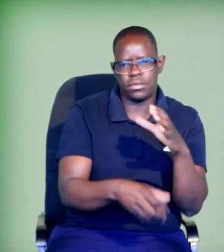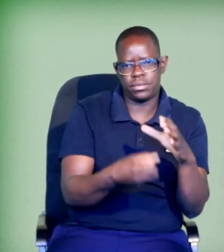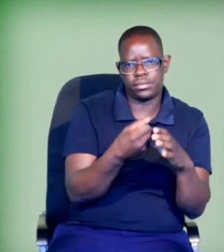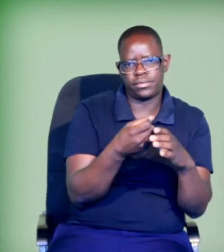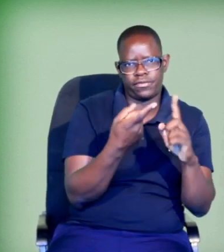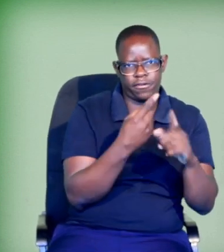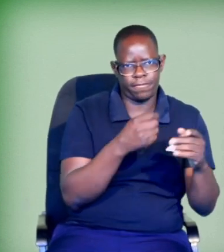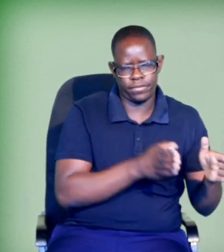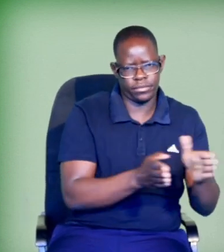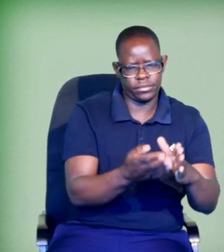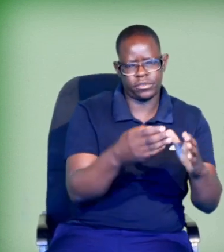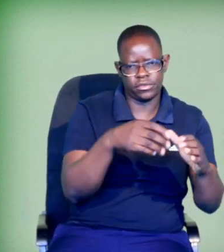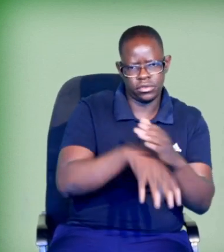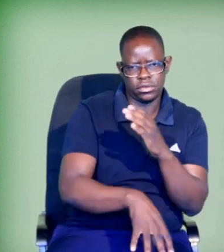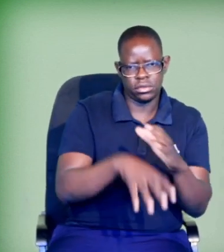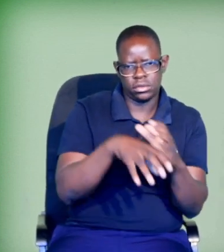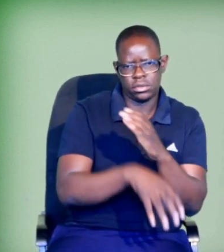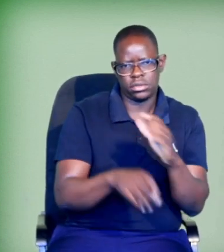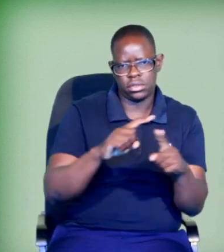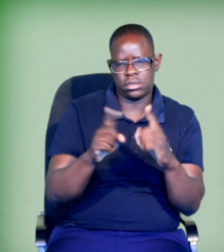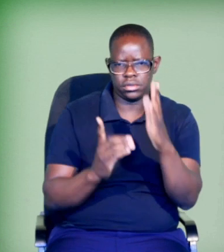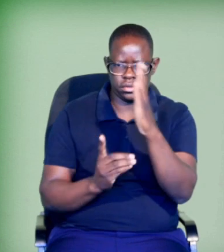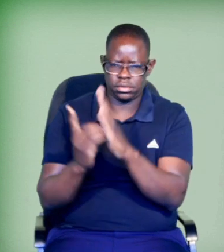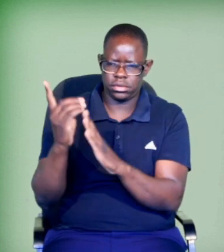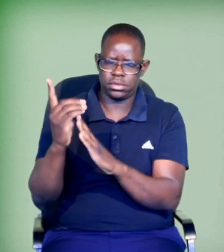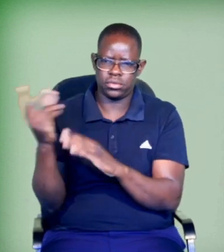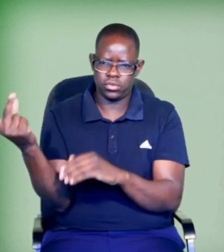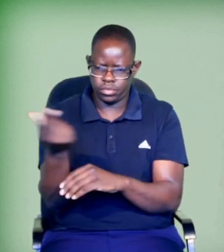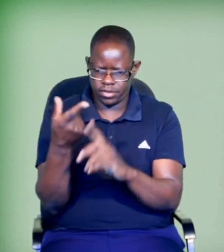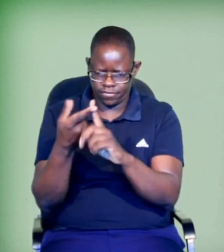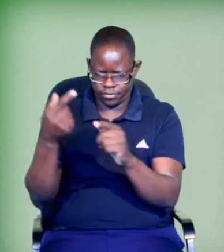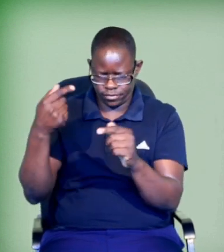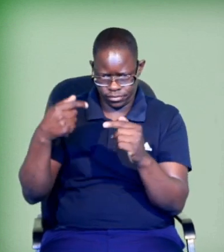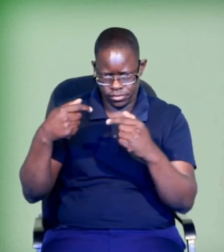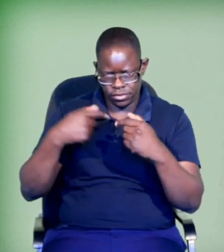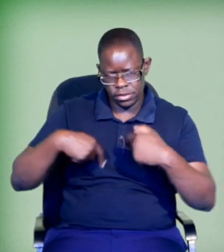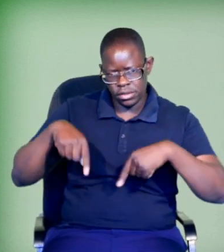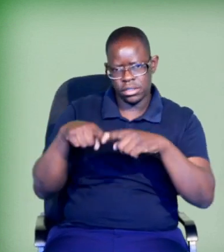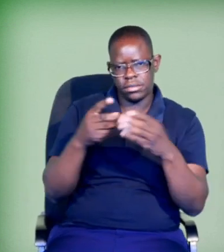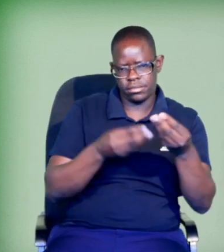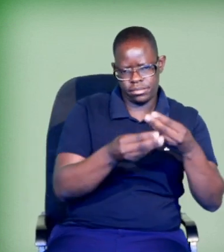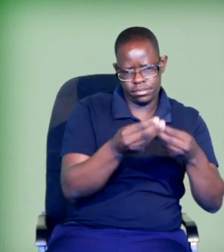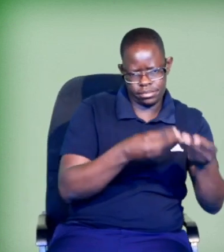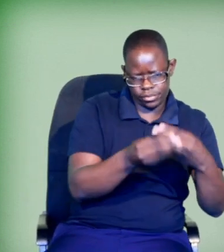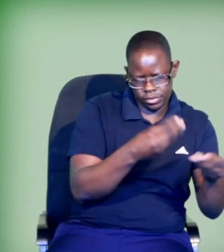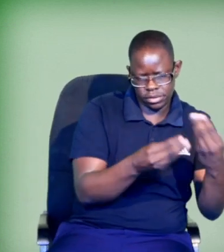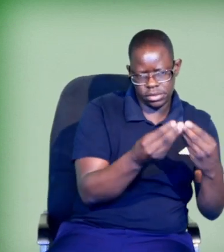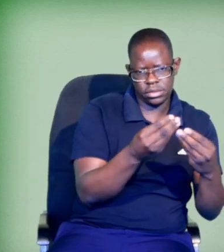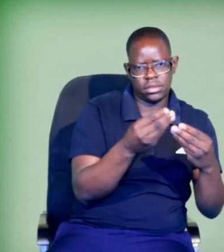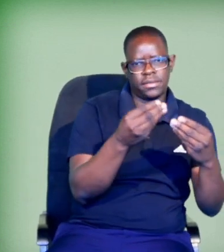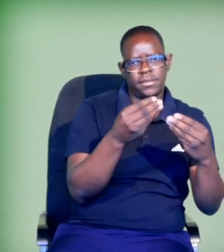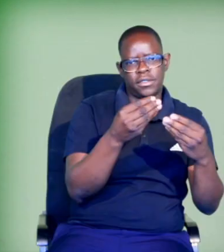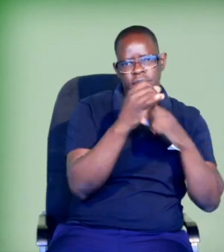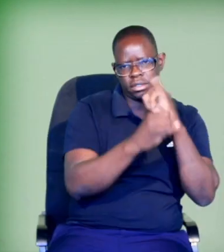out of the sea and underground, and another developed country will import these resources and process them further. That's what we call